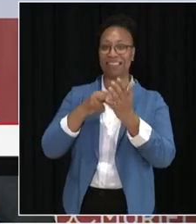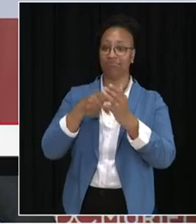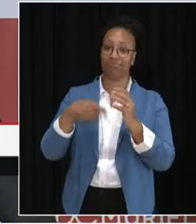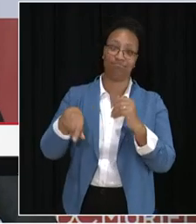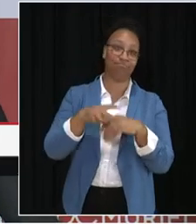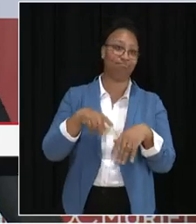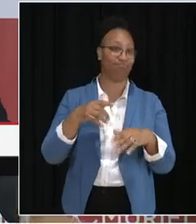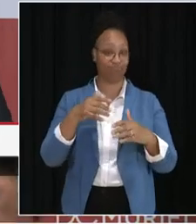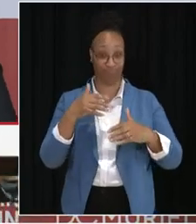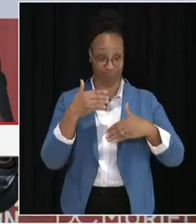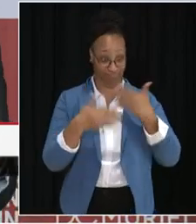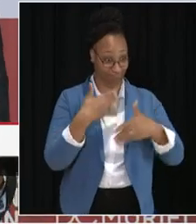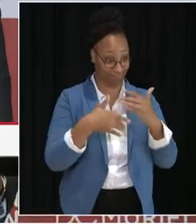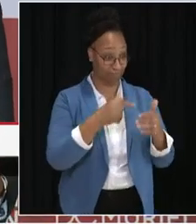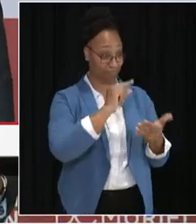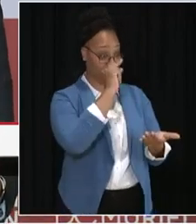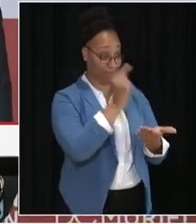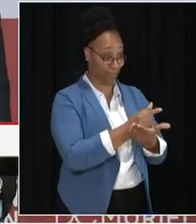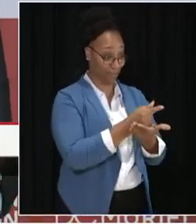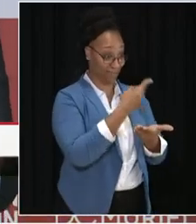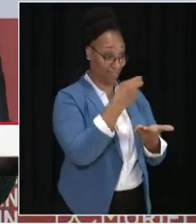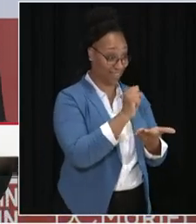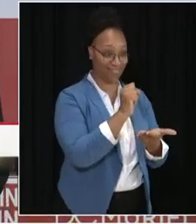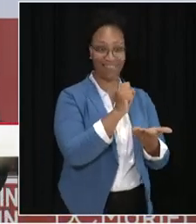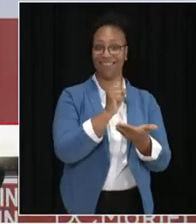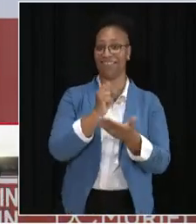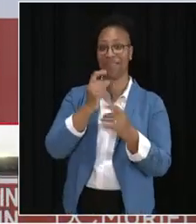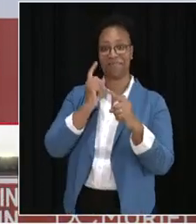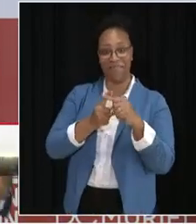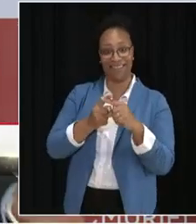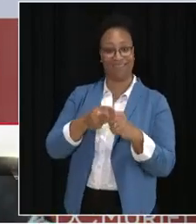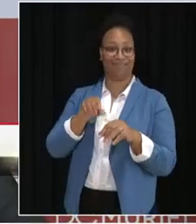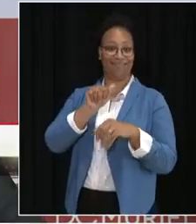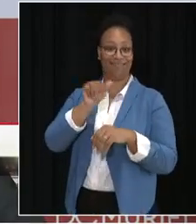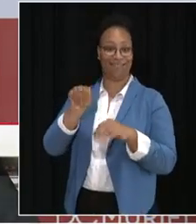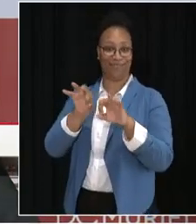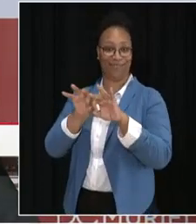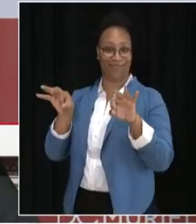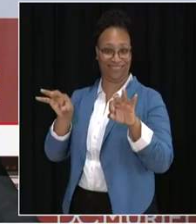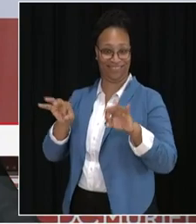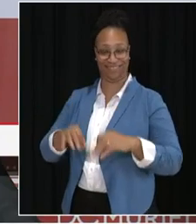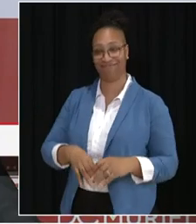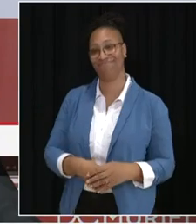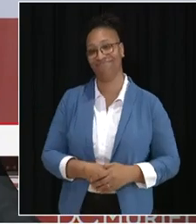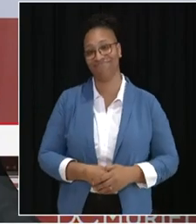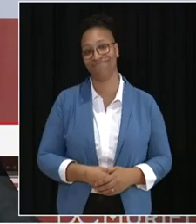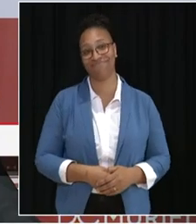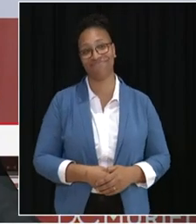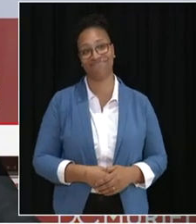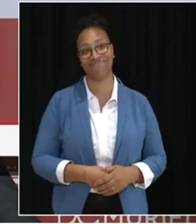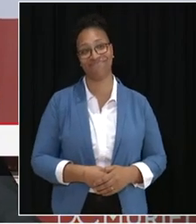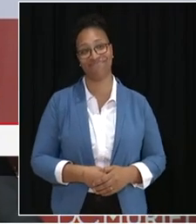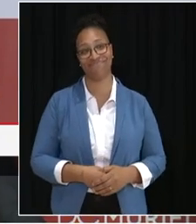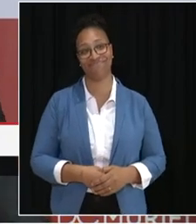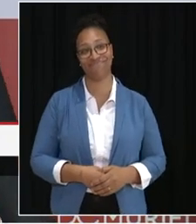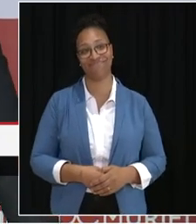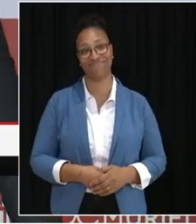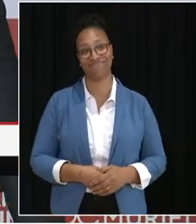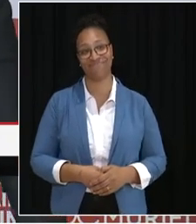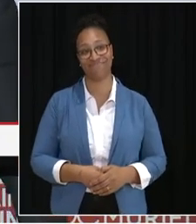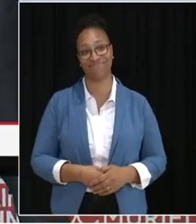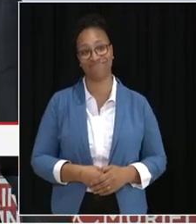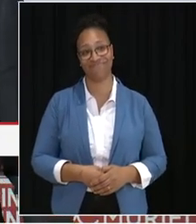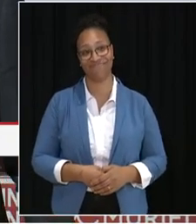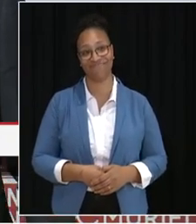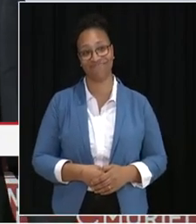us. So we're excited that we're expanding this opportunity, and students here get the ability to earn a high school diploma and also